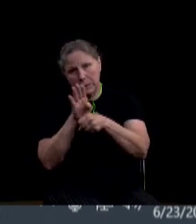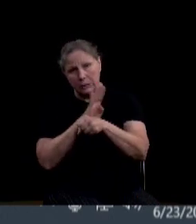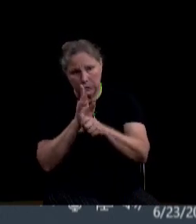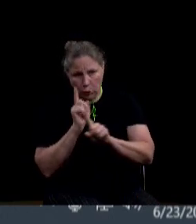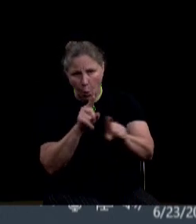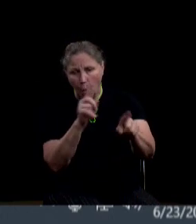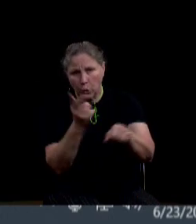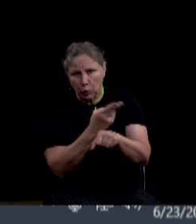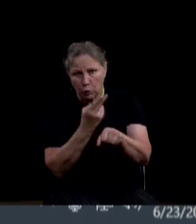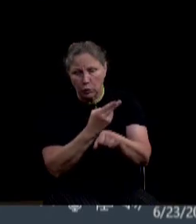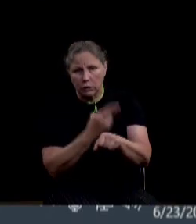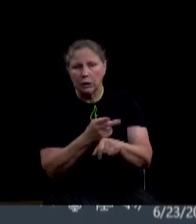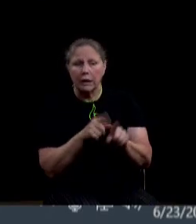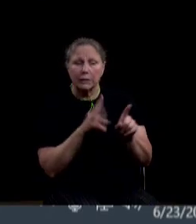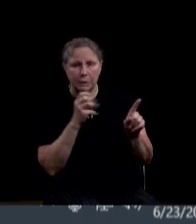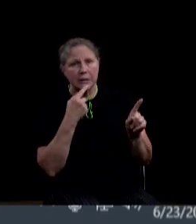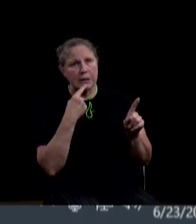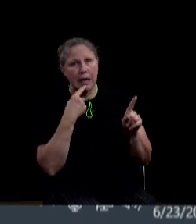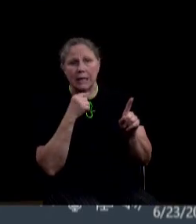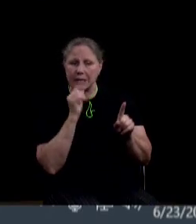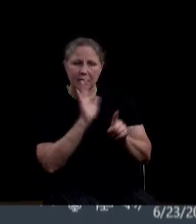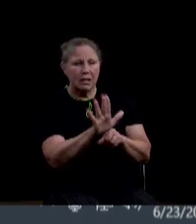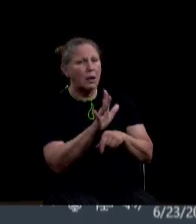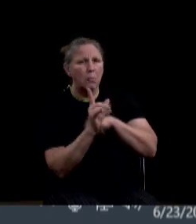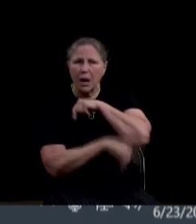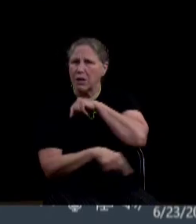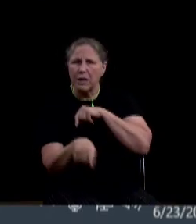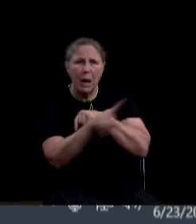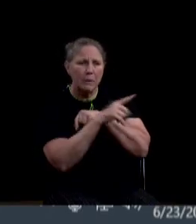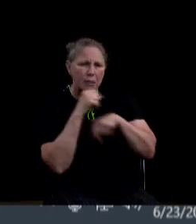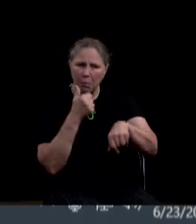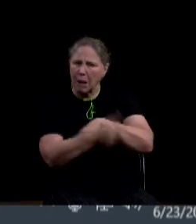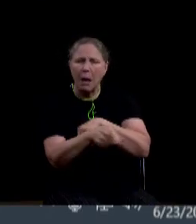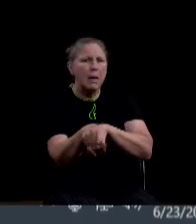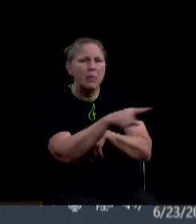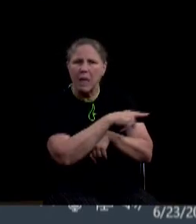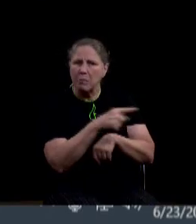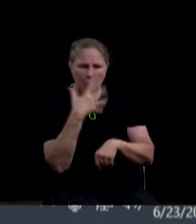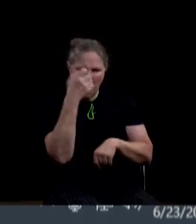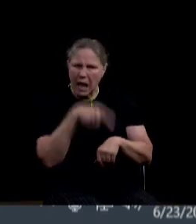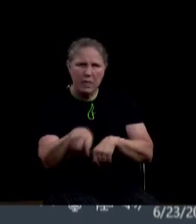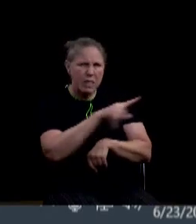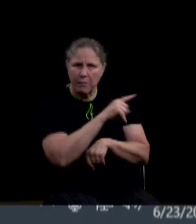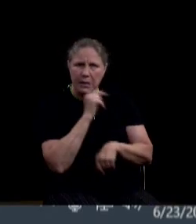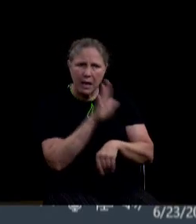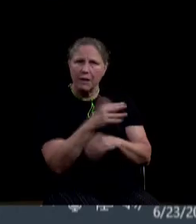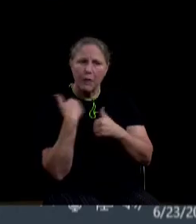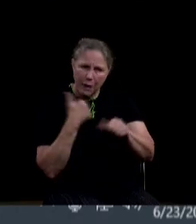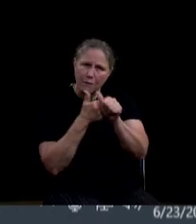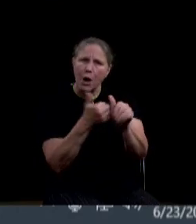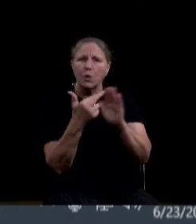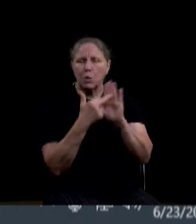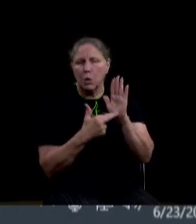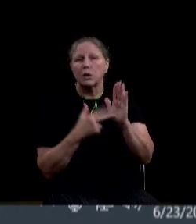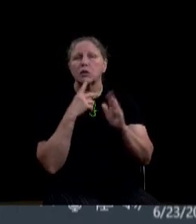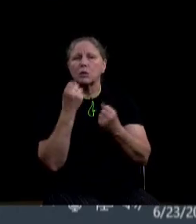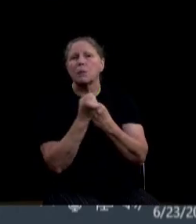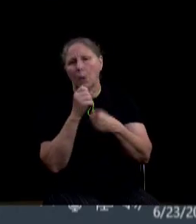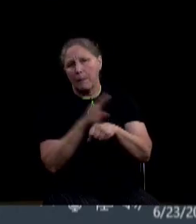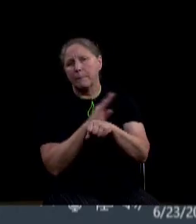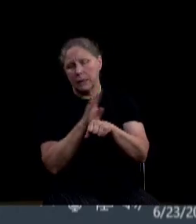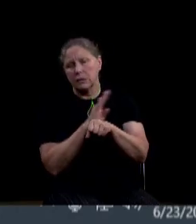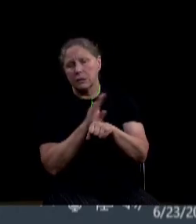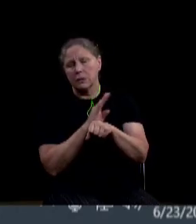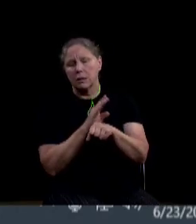fault. Please do not take it out on them. Please still go support your local businesses, because the local business is the backbone